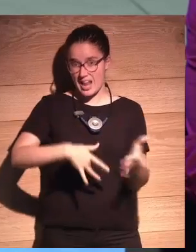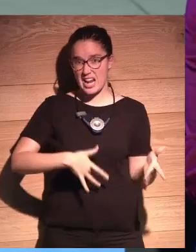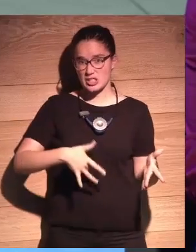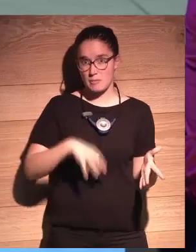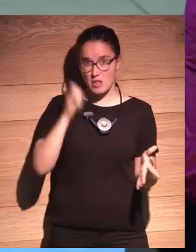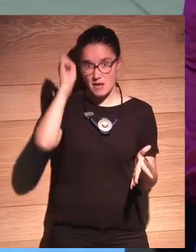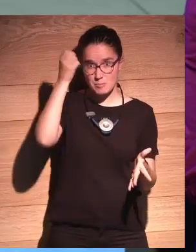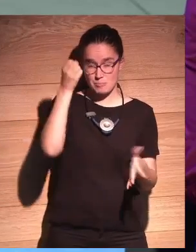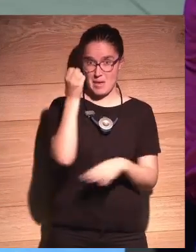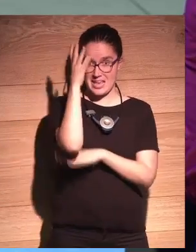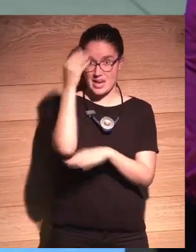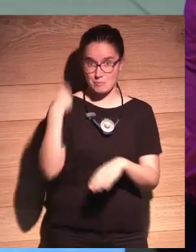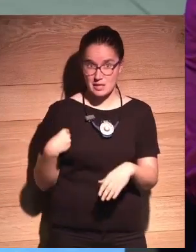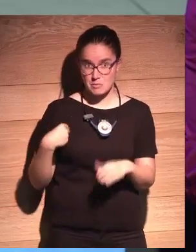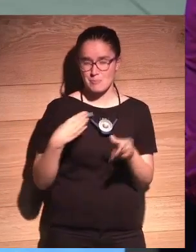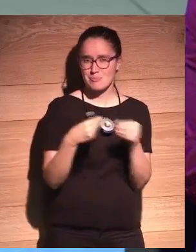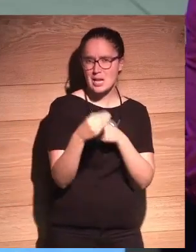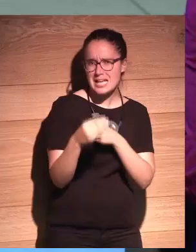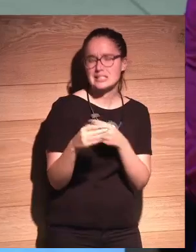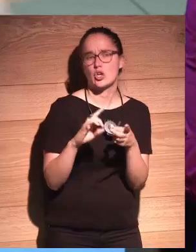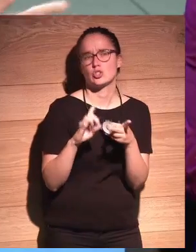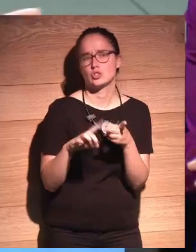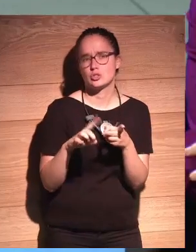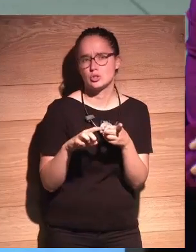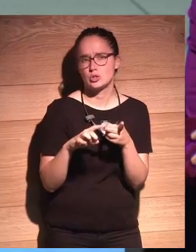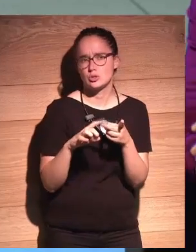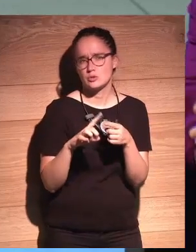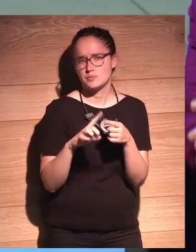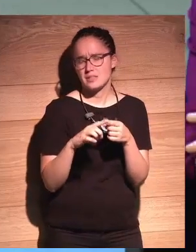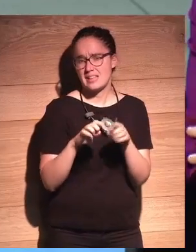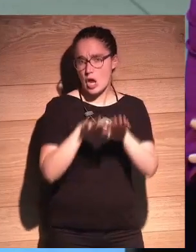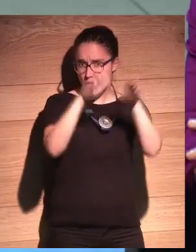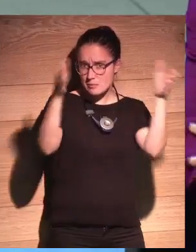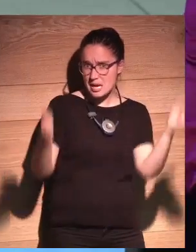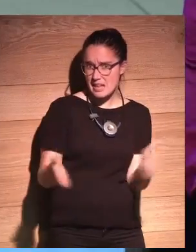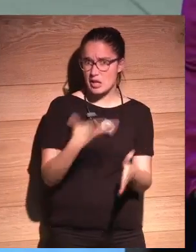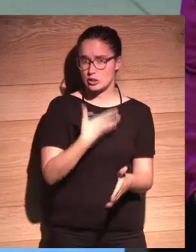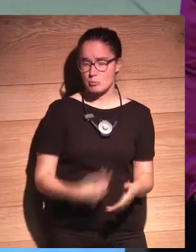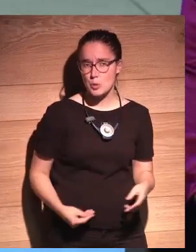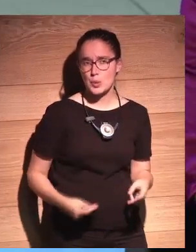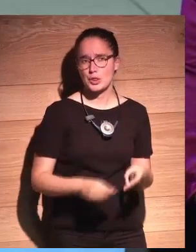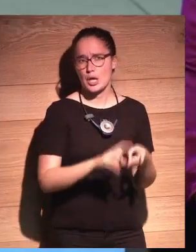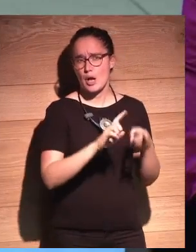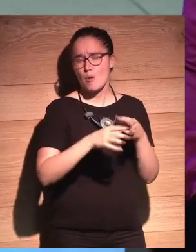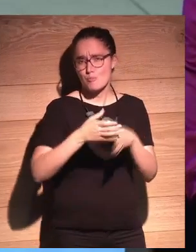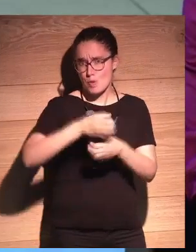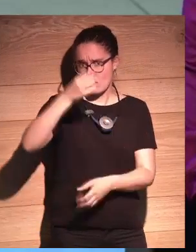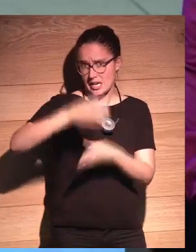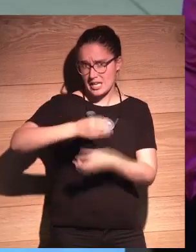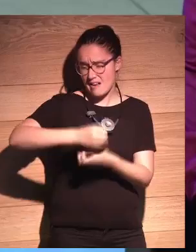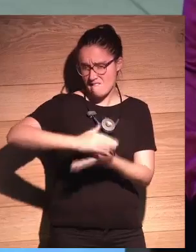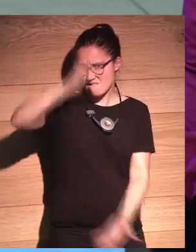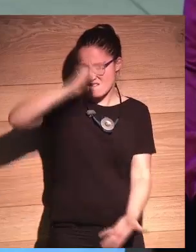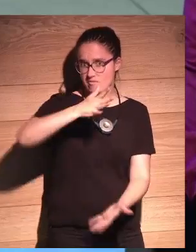glass showcase, there were all the plastic objects, all the things that